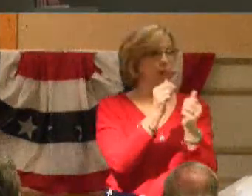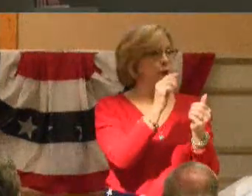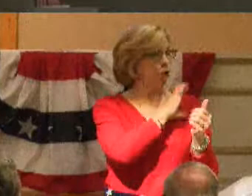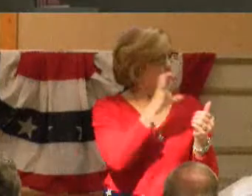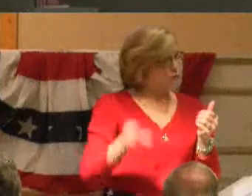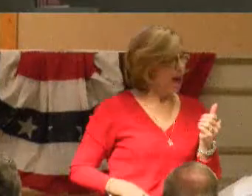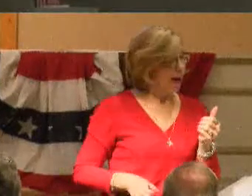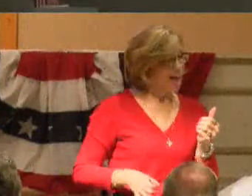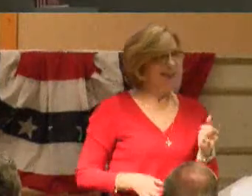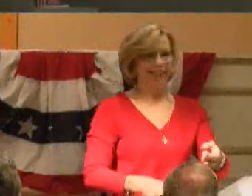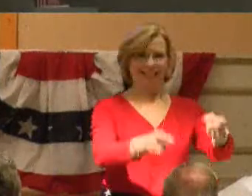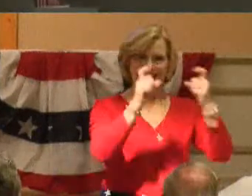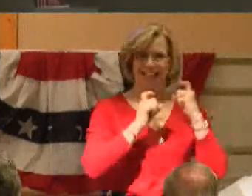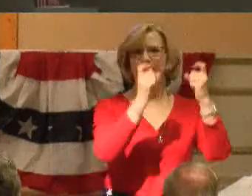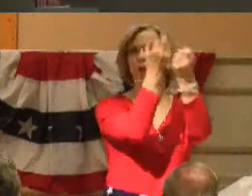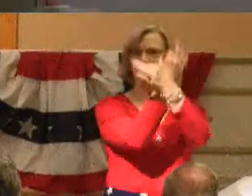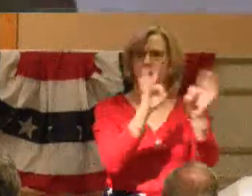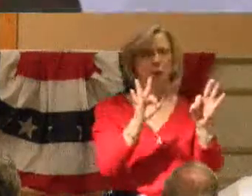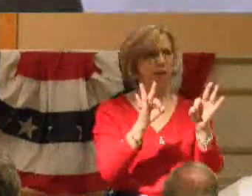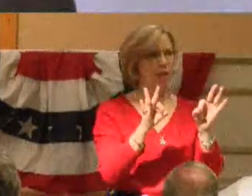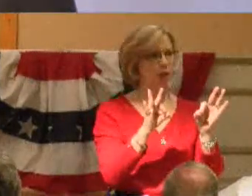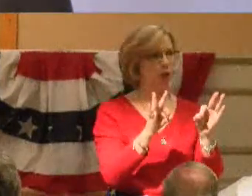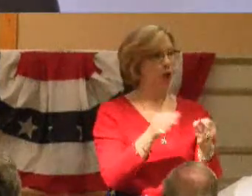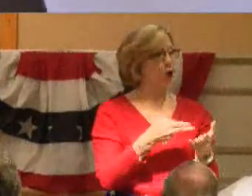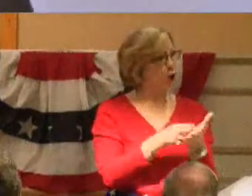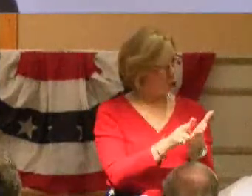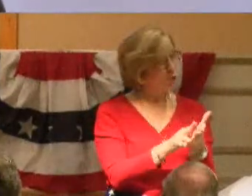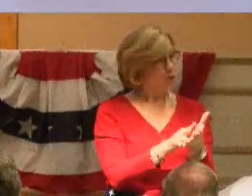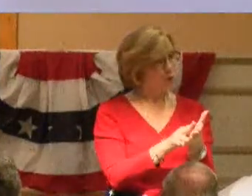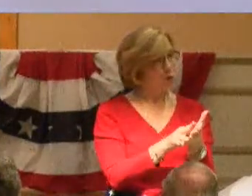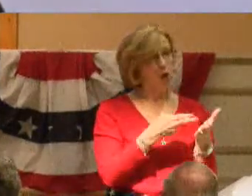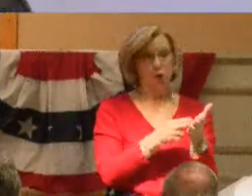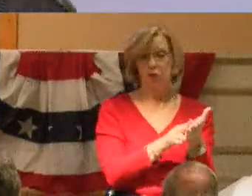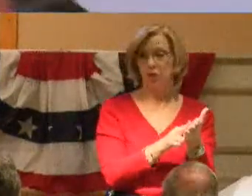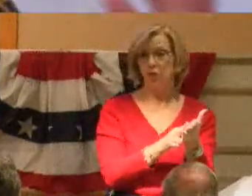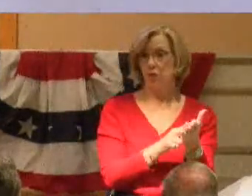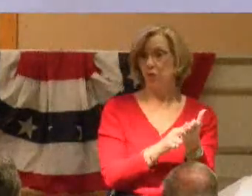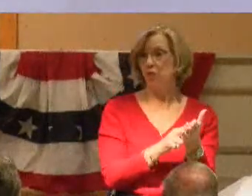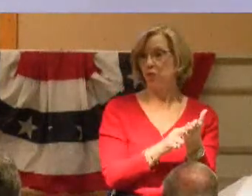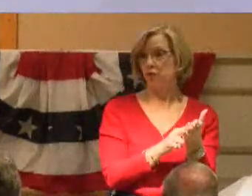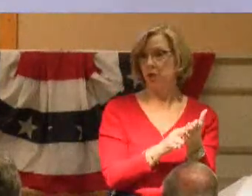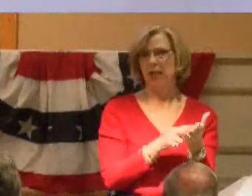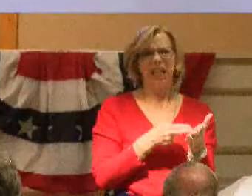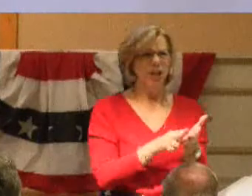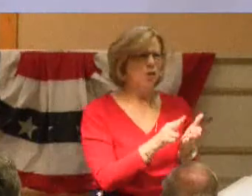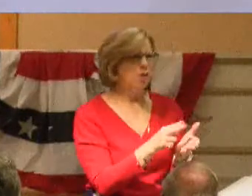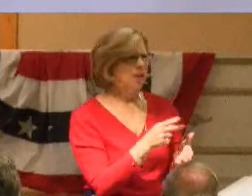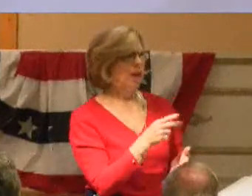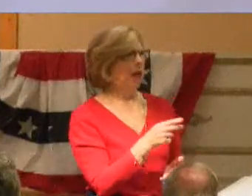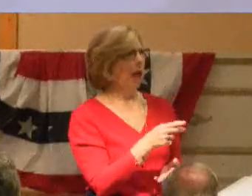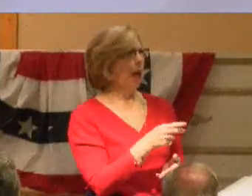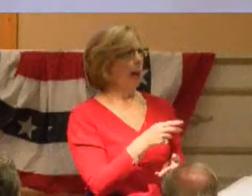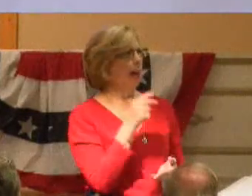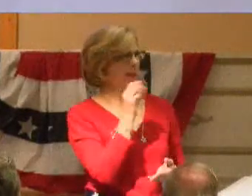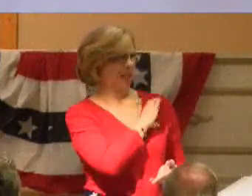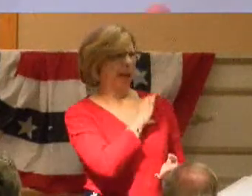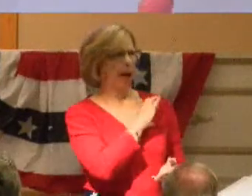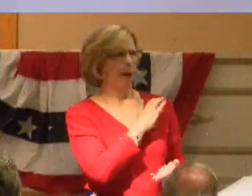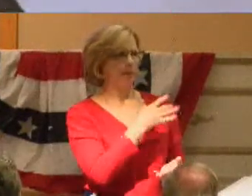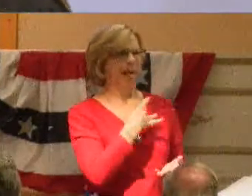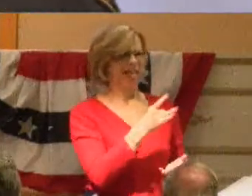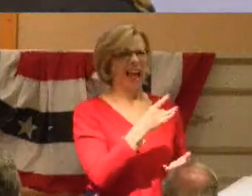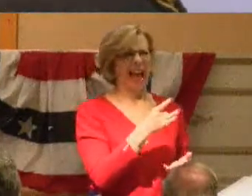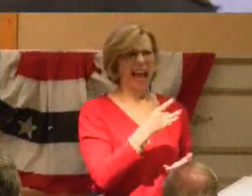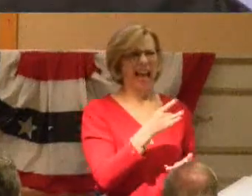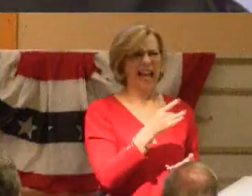made us free. The truth is today, you want the truth? Just tell me the truth. Policemen like to speak it plain. How